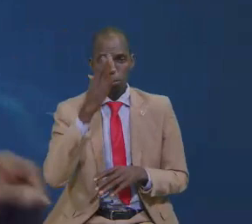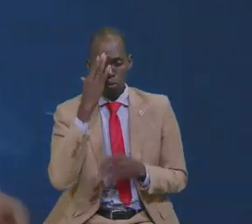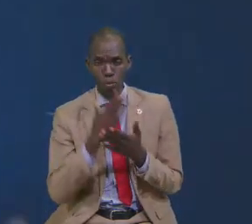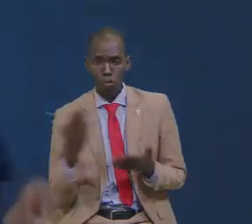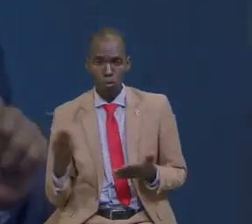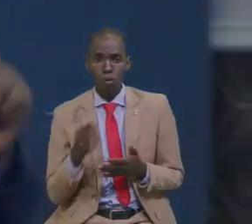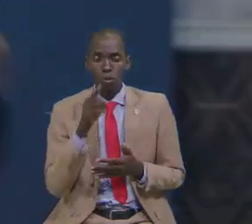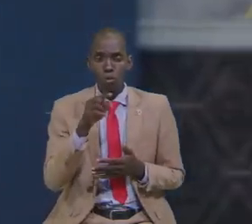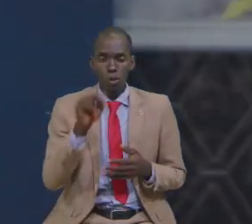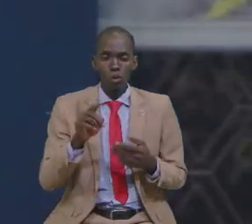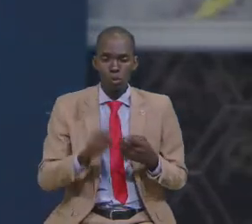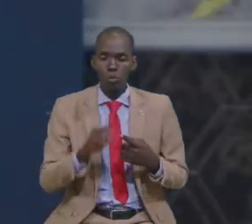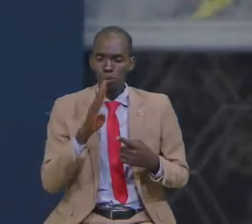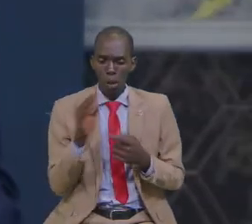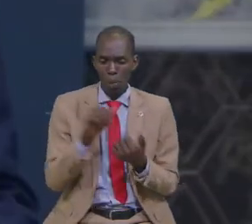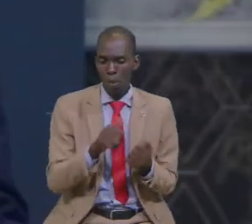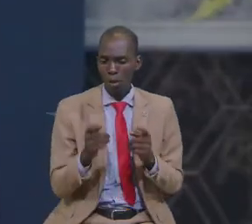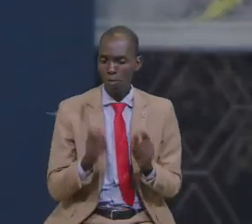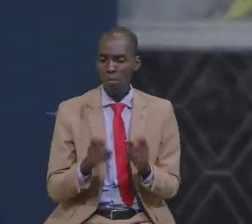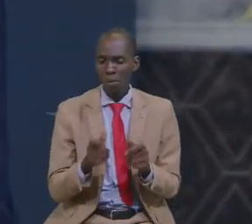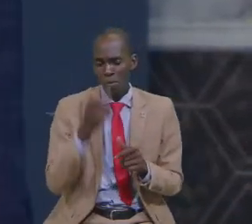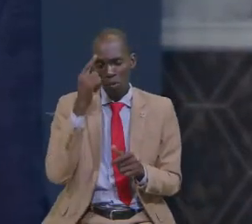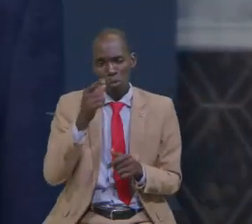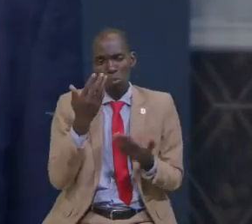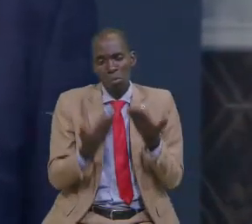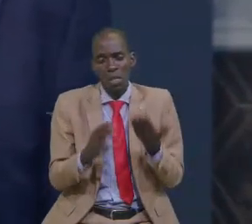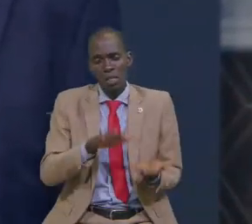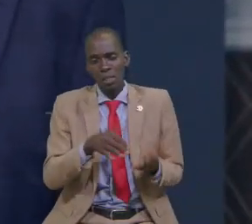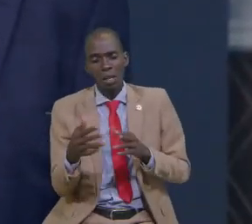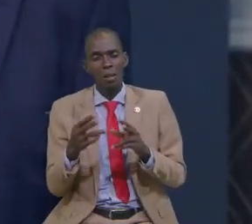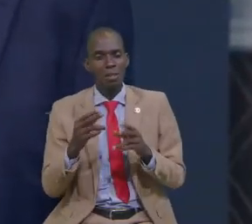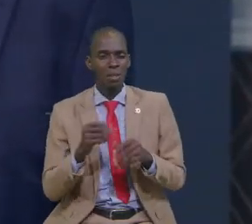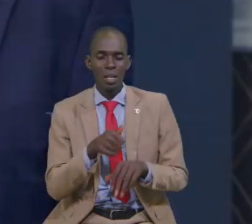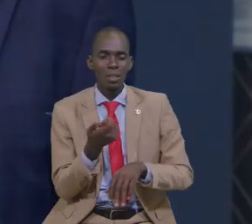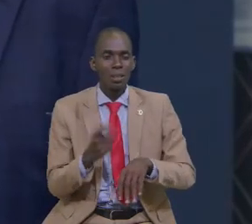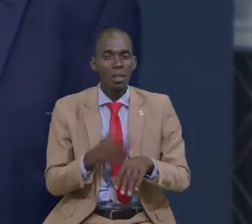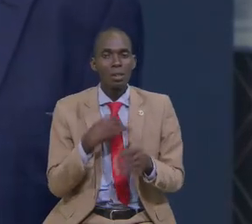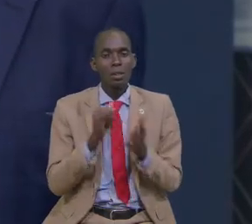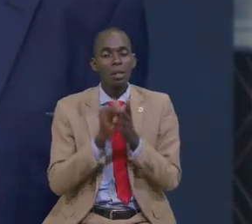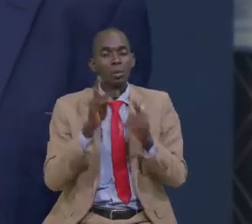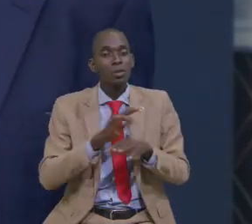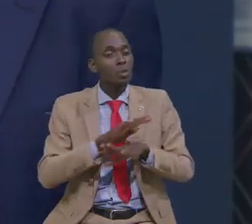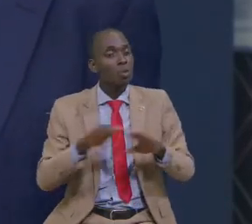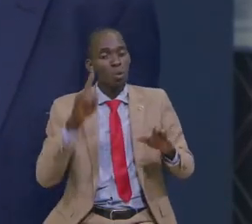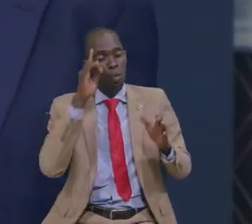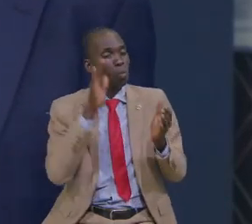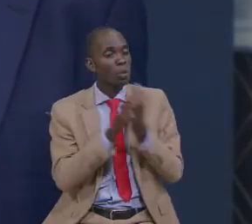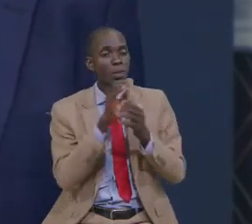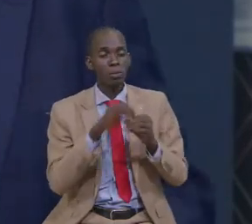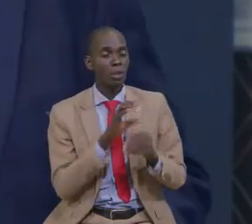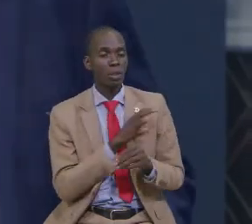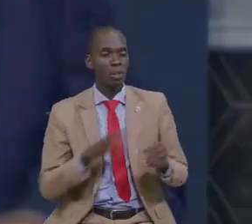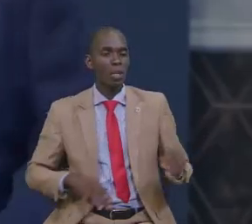touch quickly quickly because you can die AI anytime and the man does not believe in Christ as the only